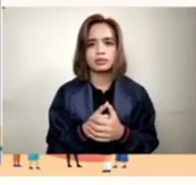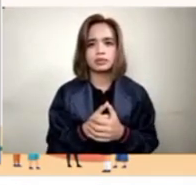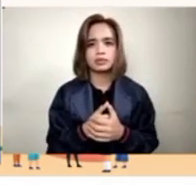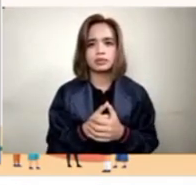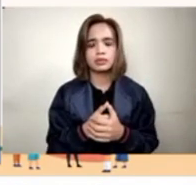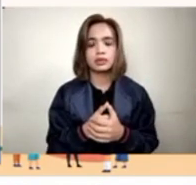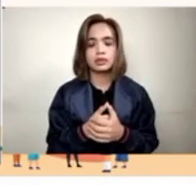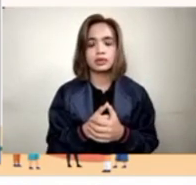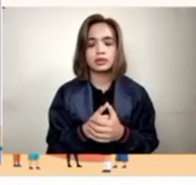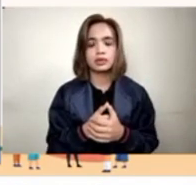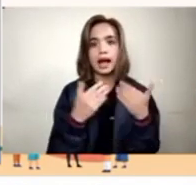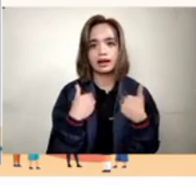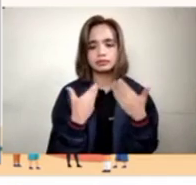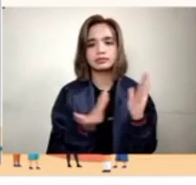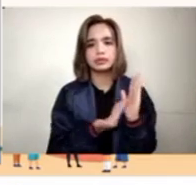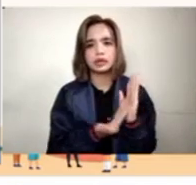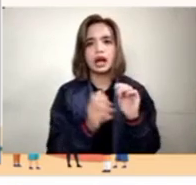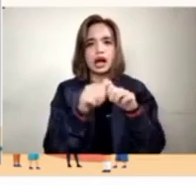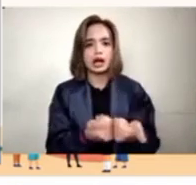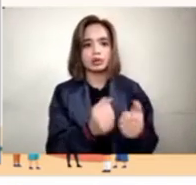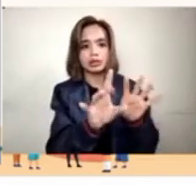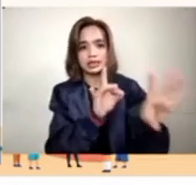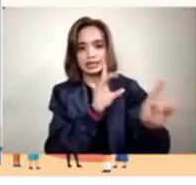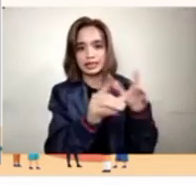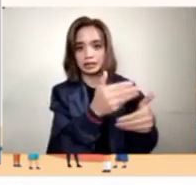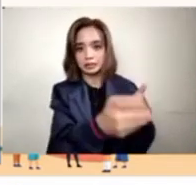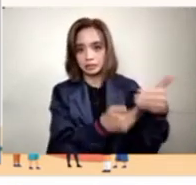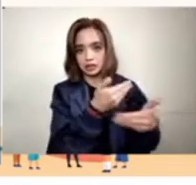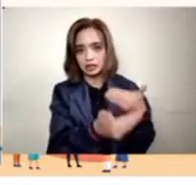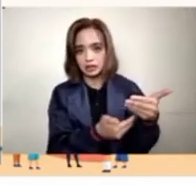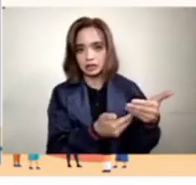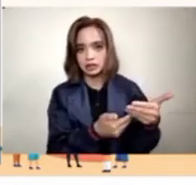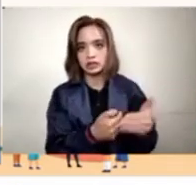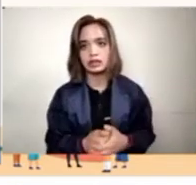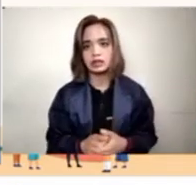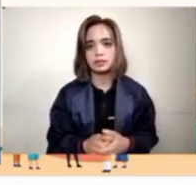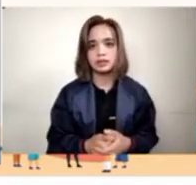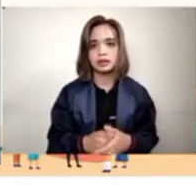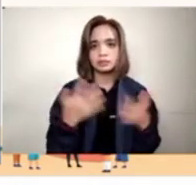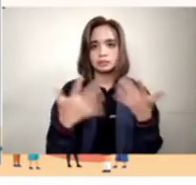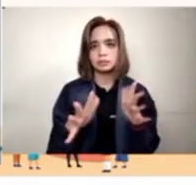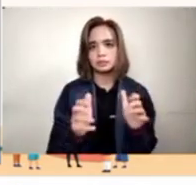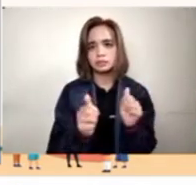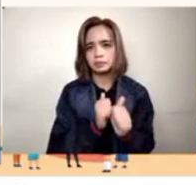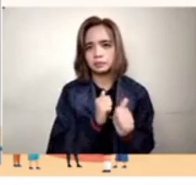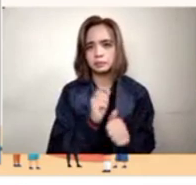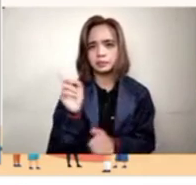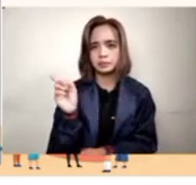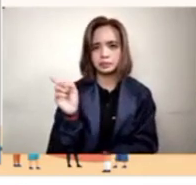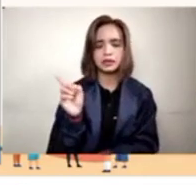the reclassification criteria here as basis for the selection process is as